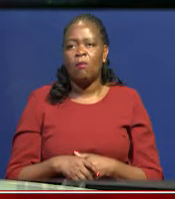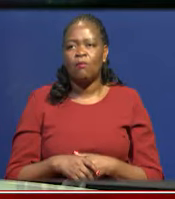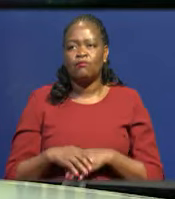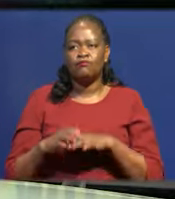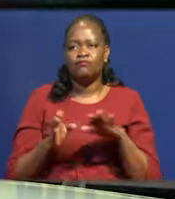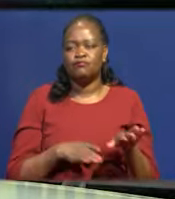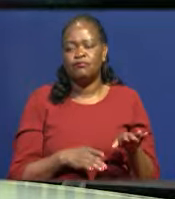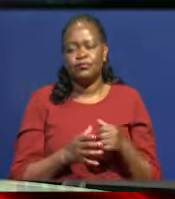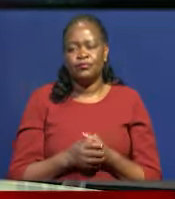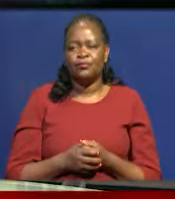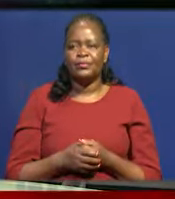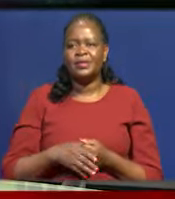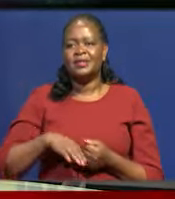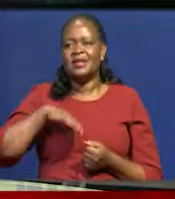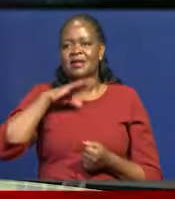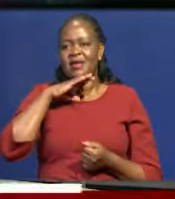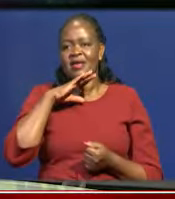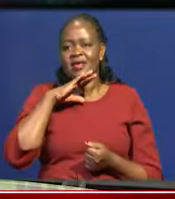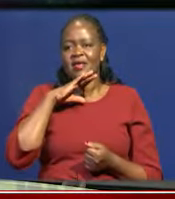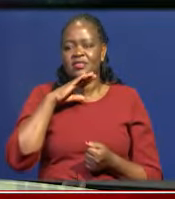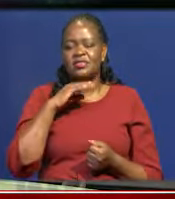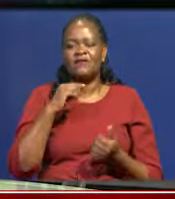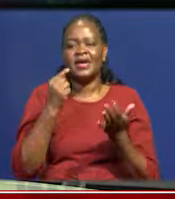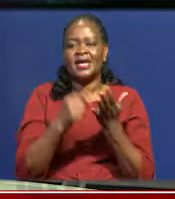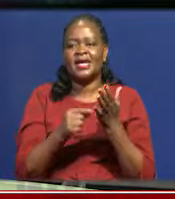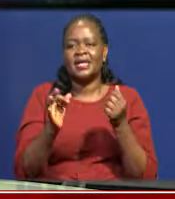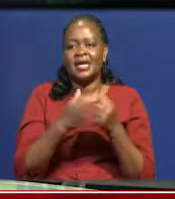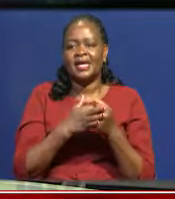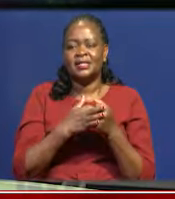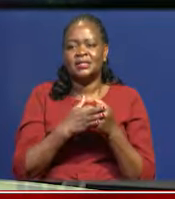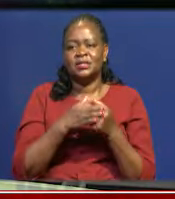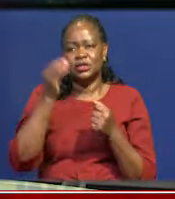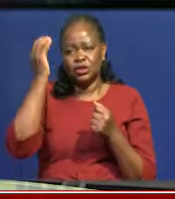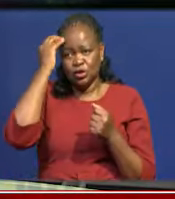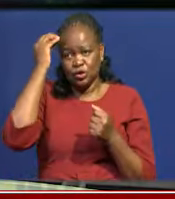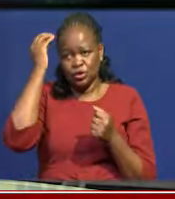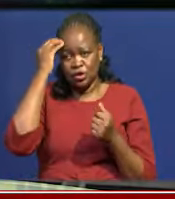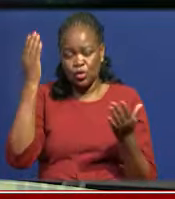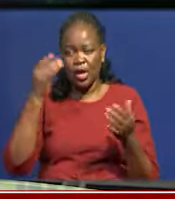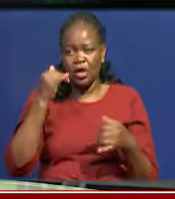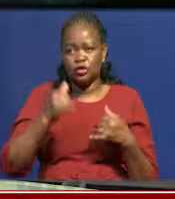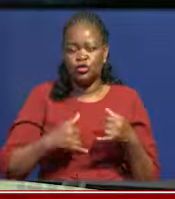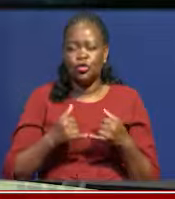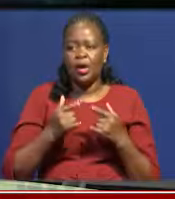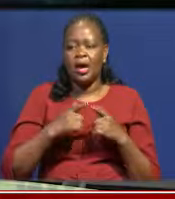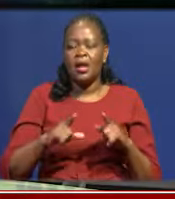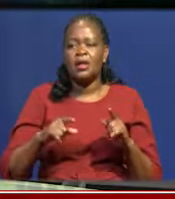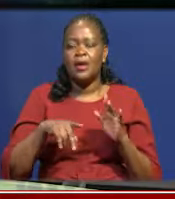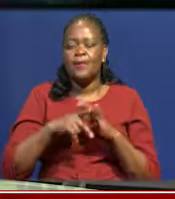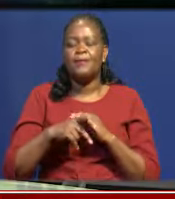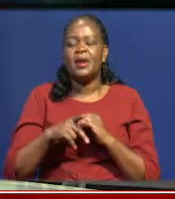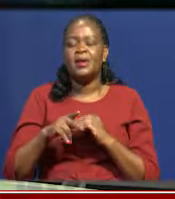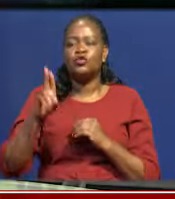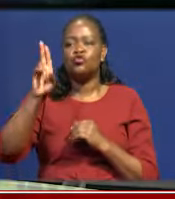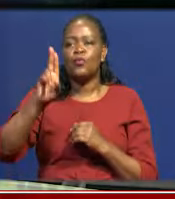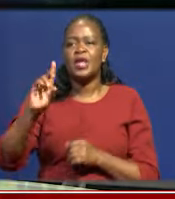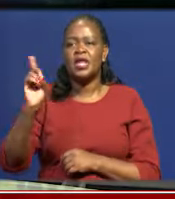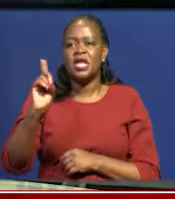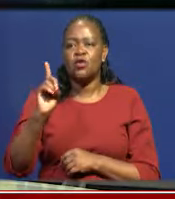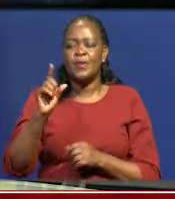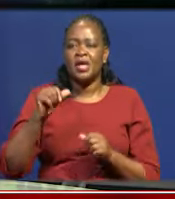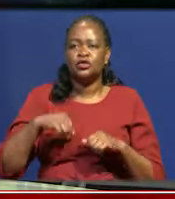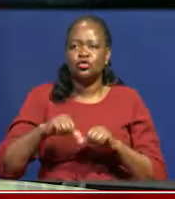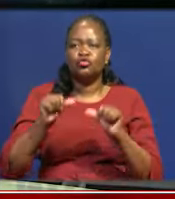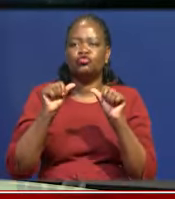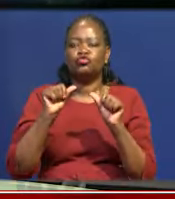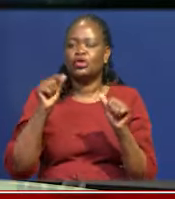Mystery surrounding the death of a grade 8 pupil at Joy Gardens Primary in Tena-Umoja, Nairobi, has